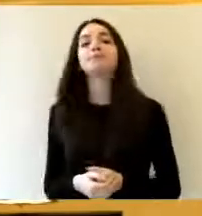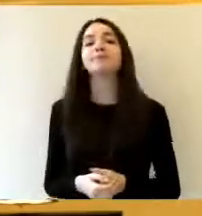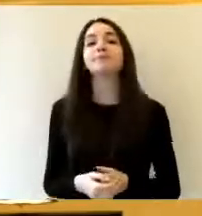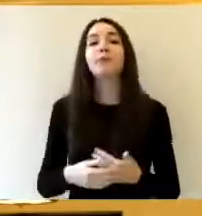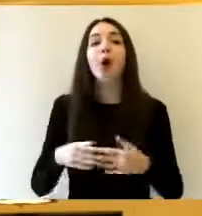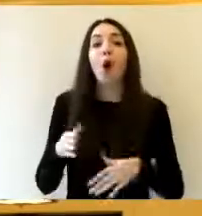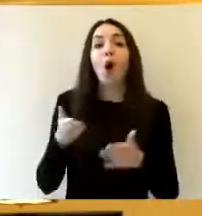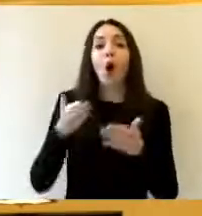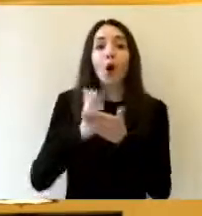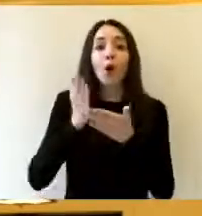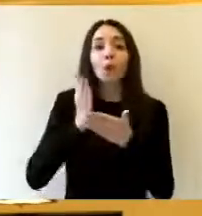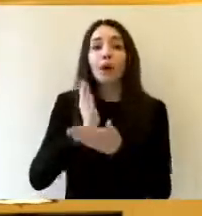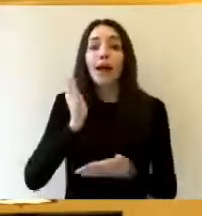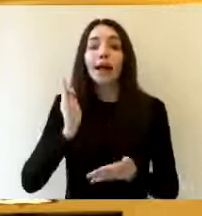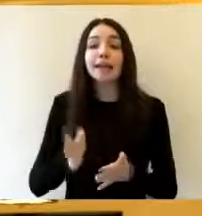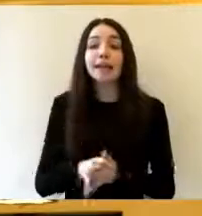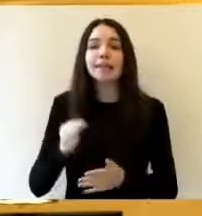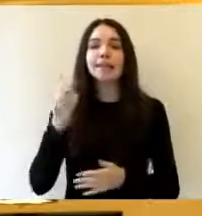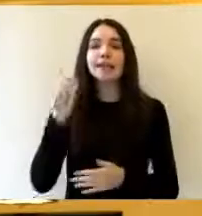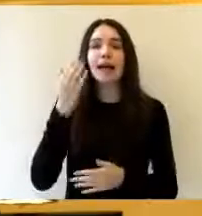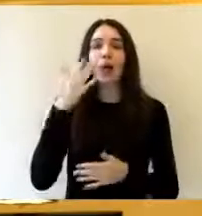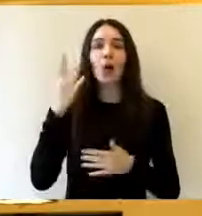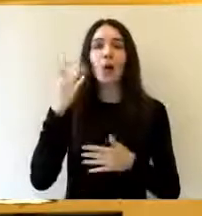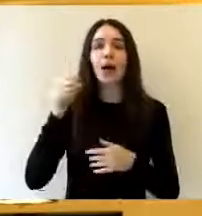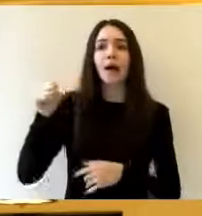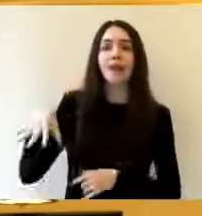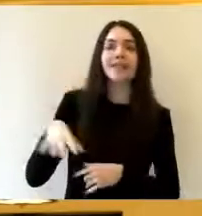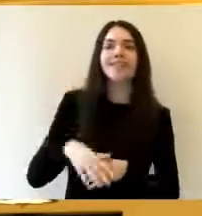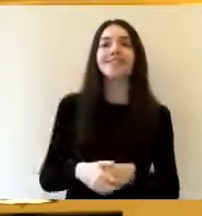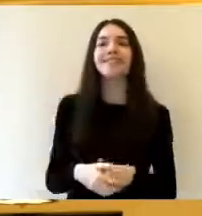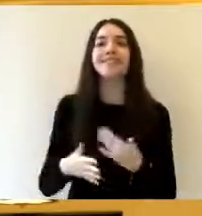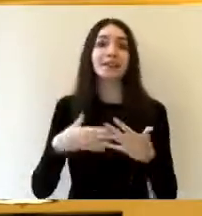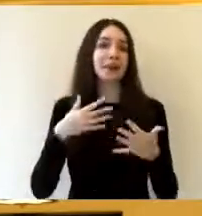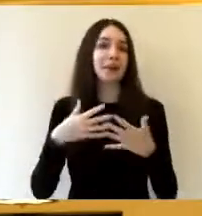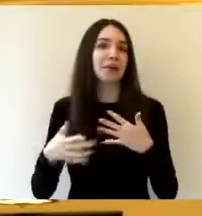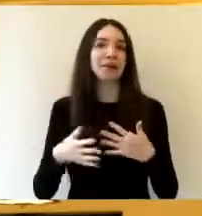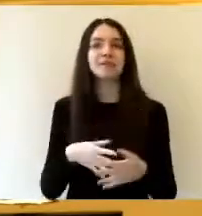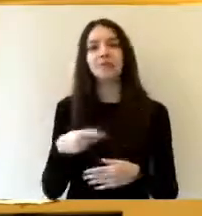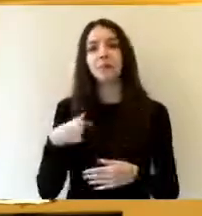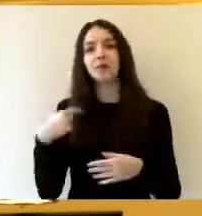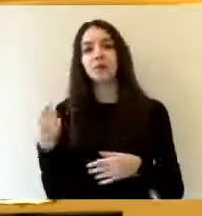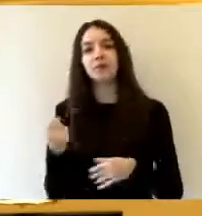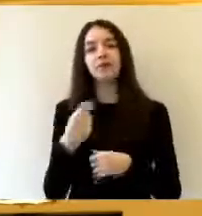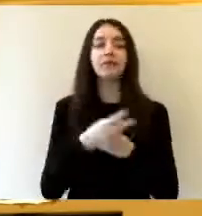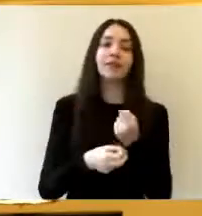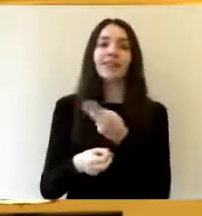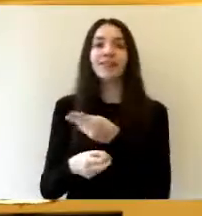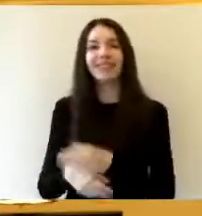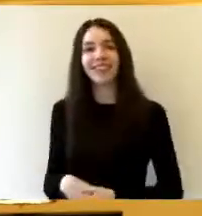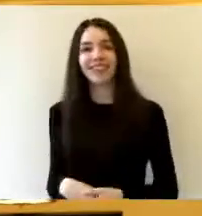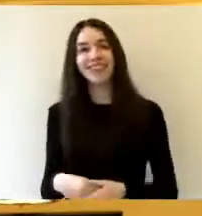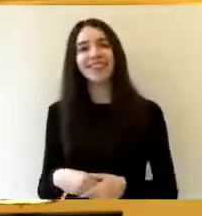All right. So, I don't know why I just threw that on the ground. Anyway, just throwing a bunch of stuff on the ground for people to trip on.